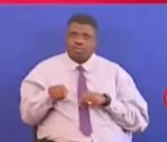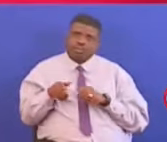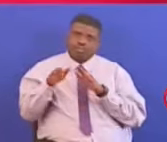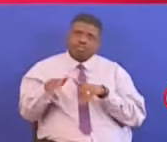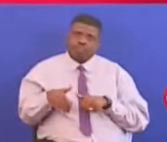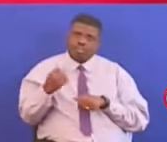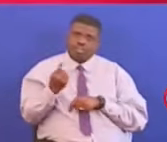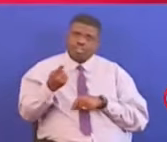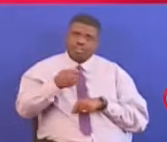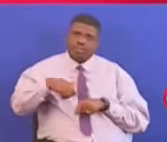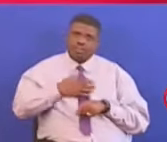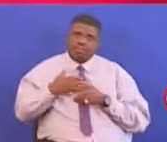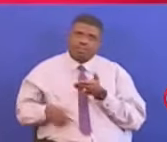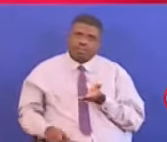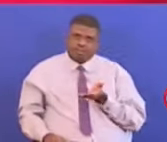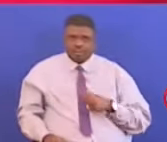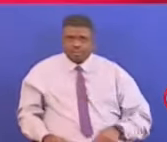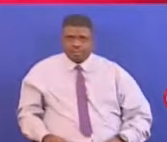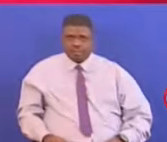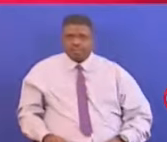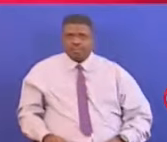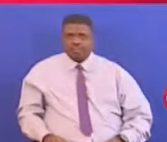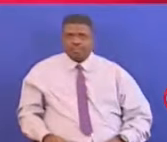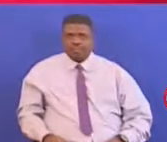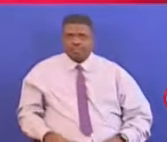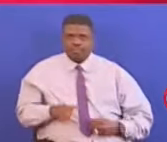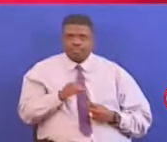Parliament for the loss of our remarkable leader,